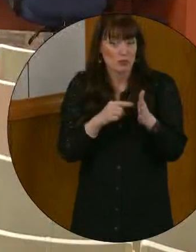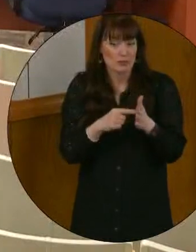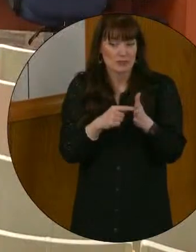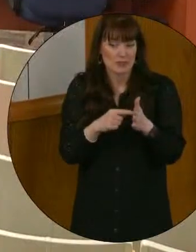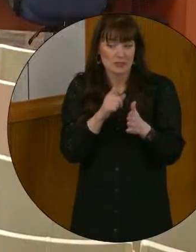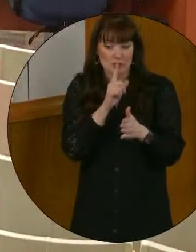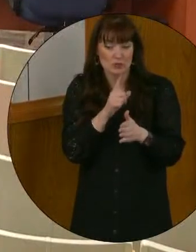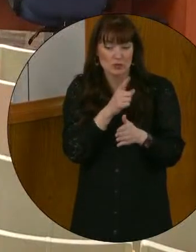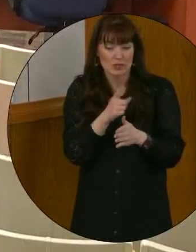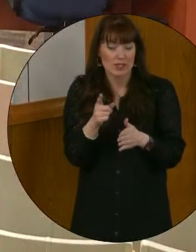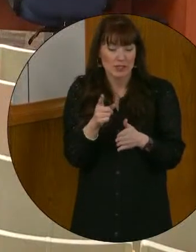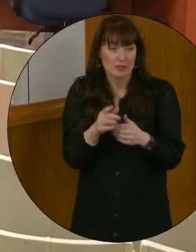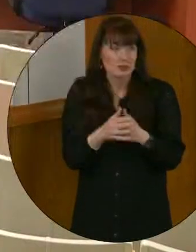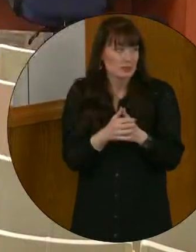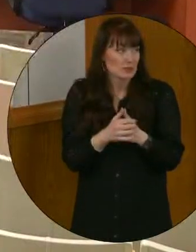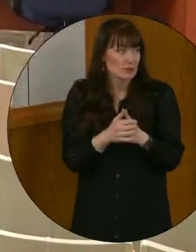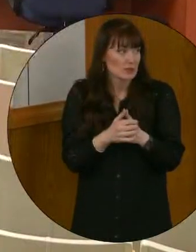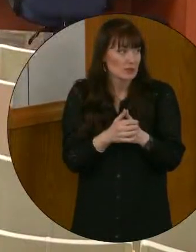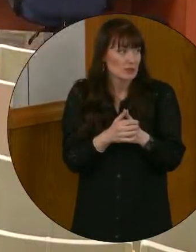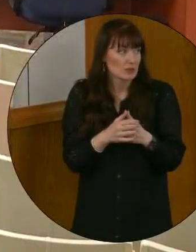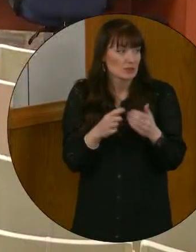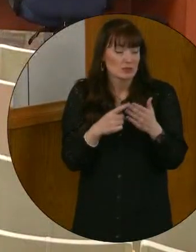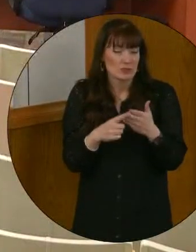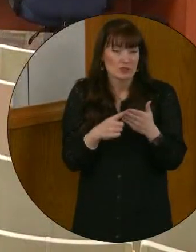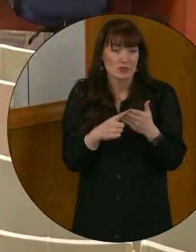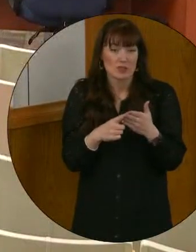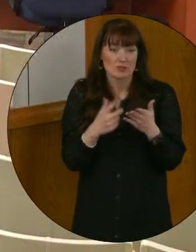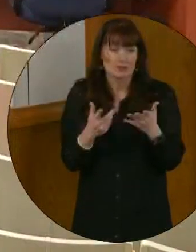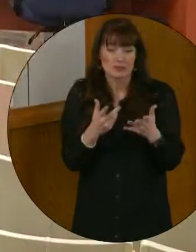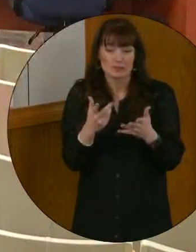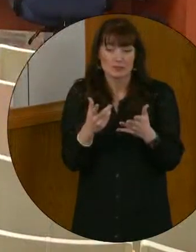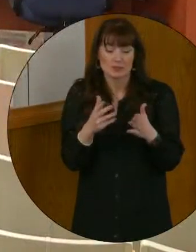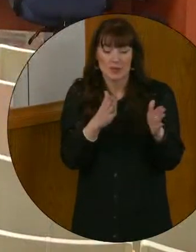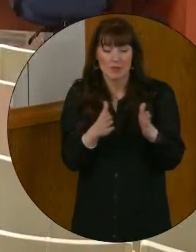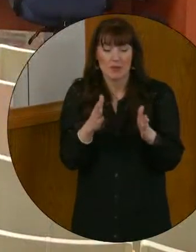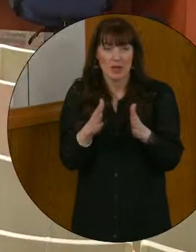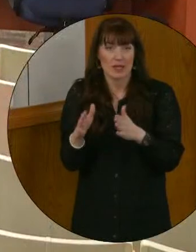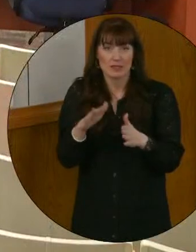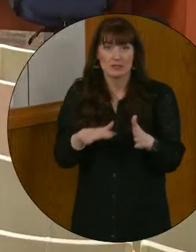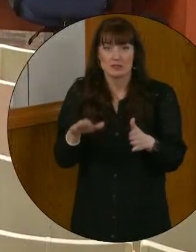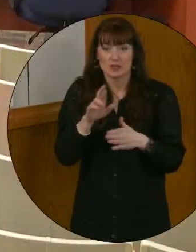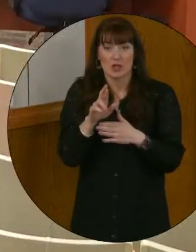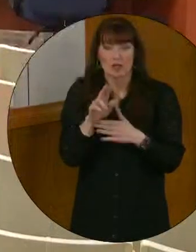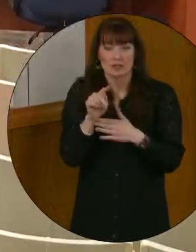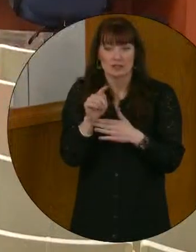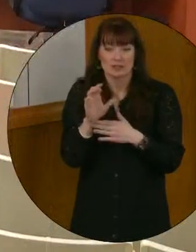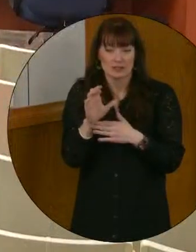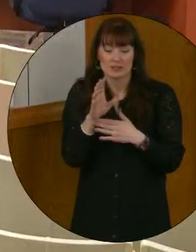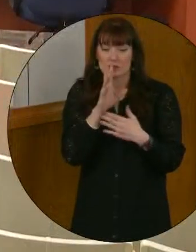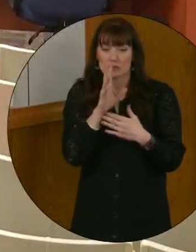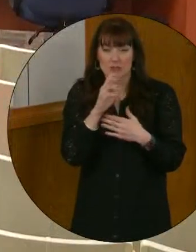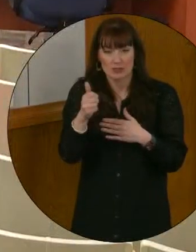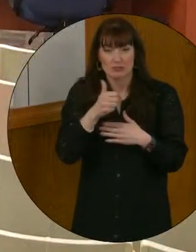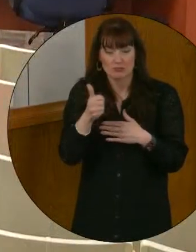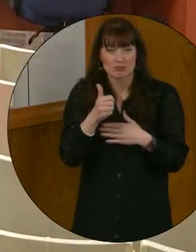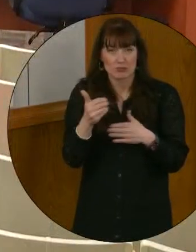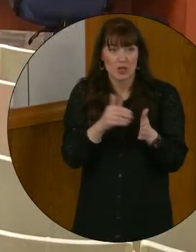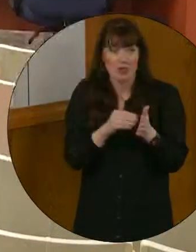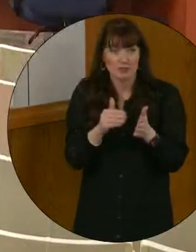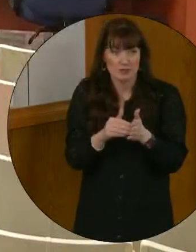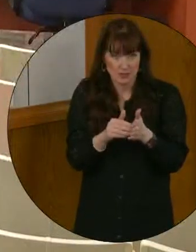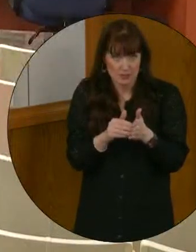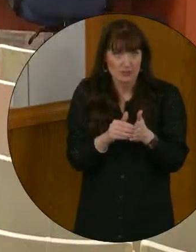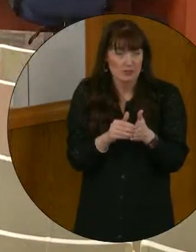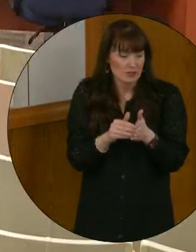they're truly just going through a lot of planning items around the city. RTC speaks there quite often, every single